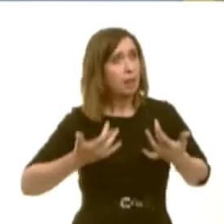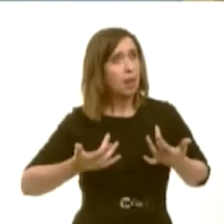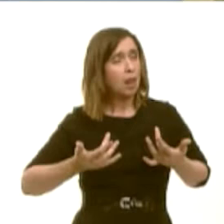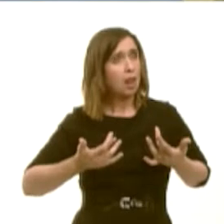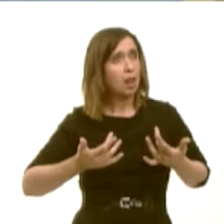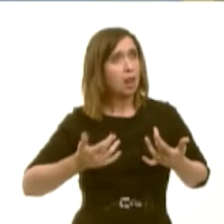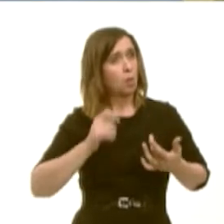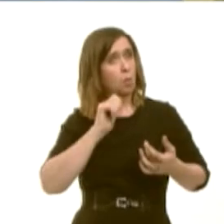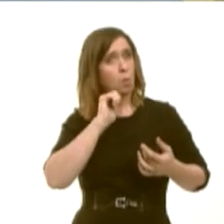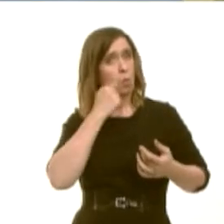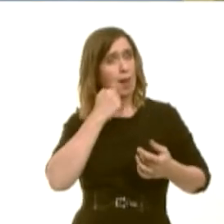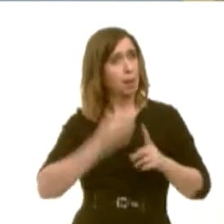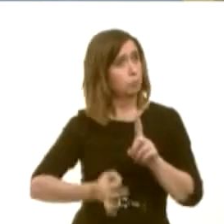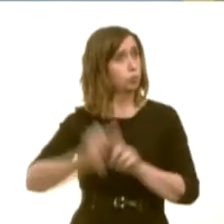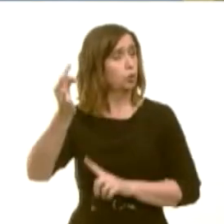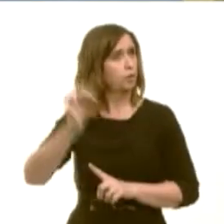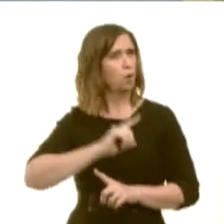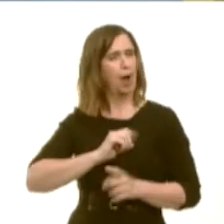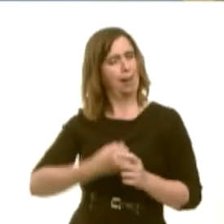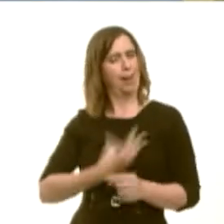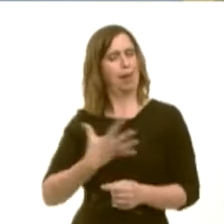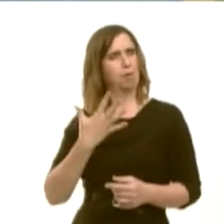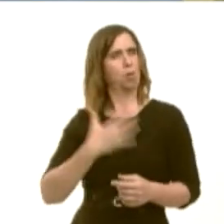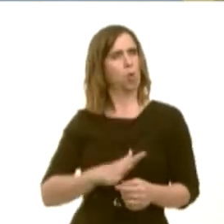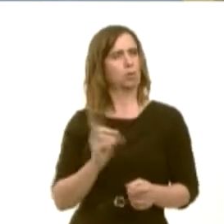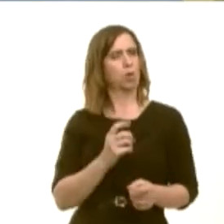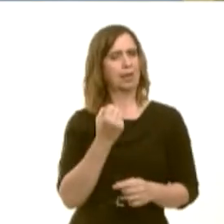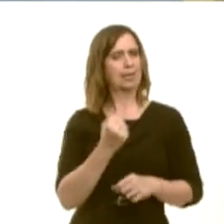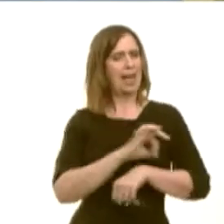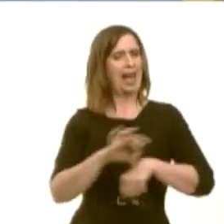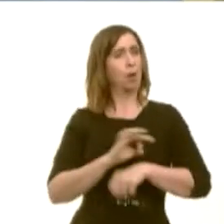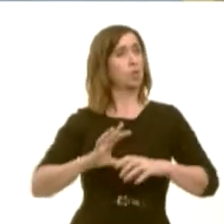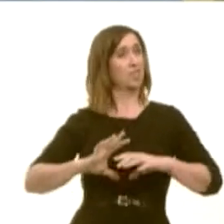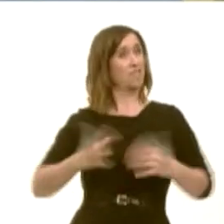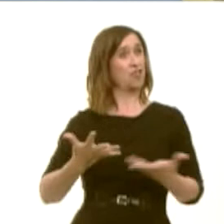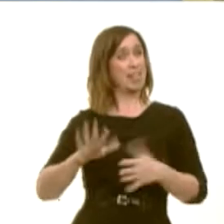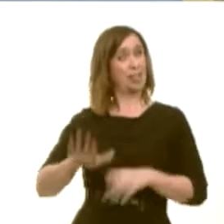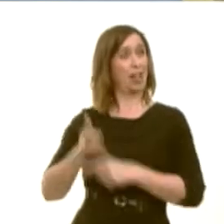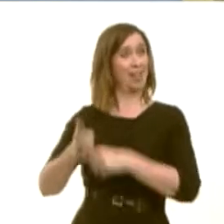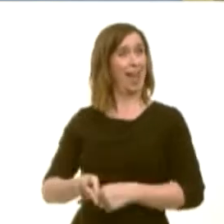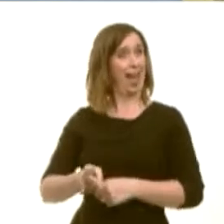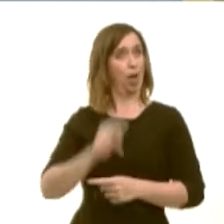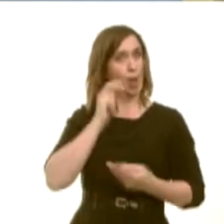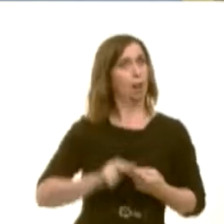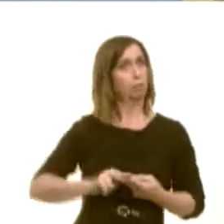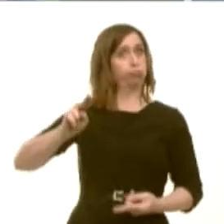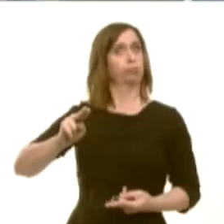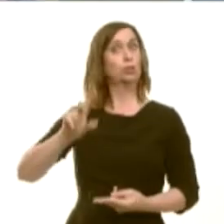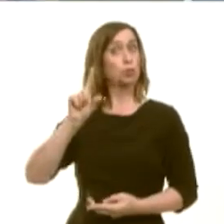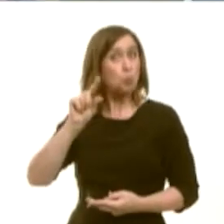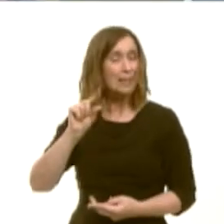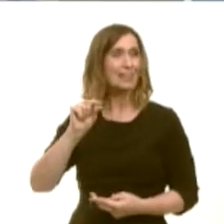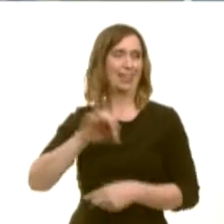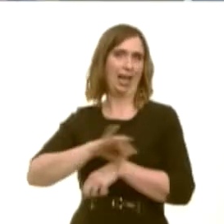the Labour's pledge to double free childcare from 10 to 20 hours for working parents will make to families in